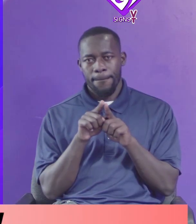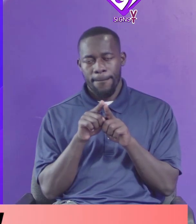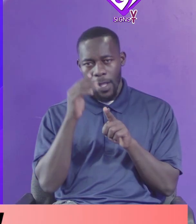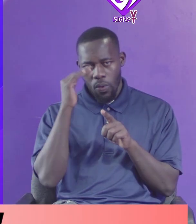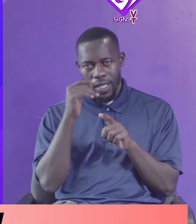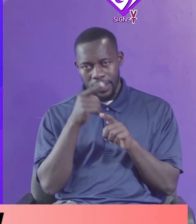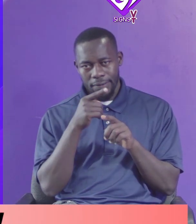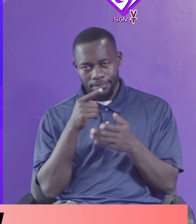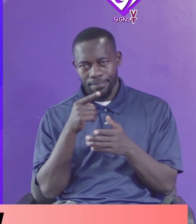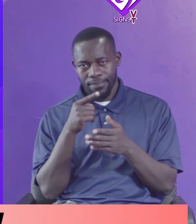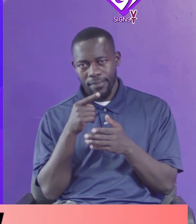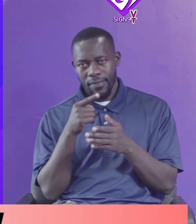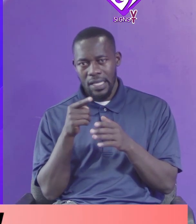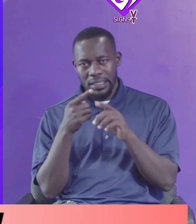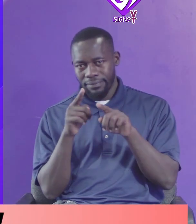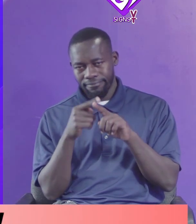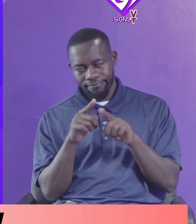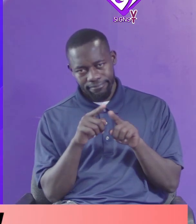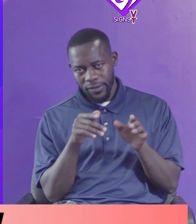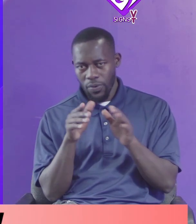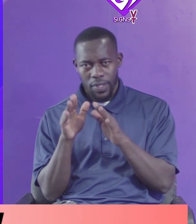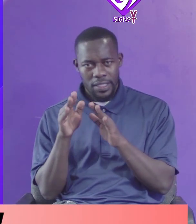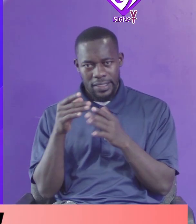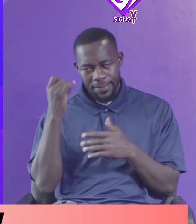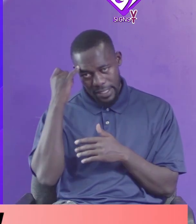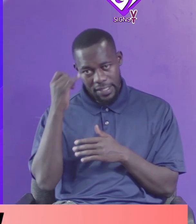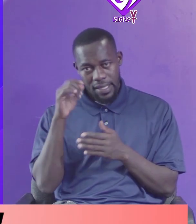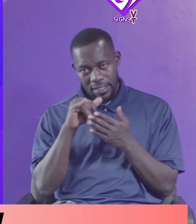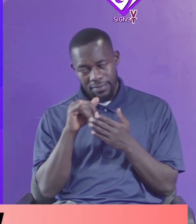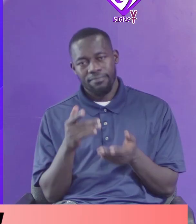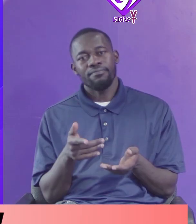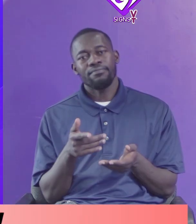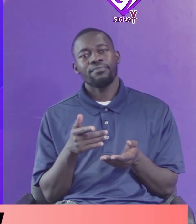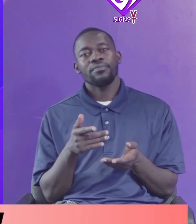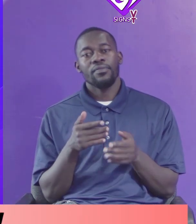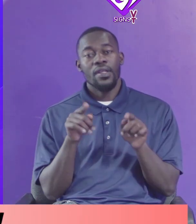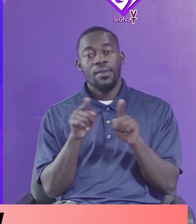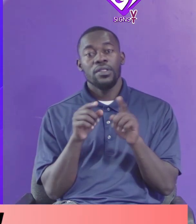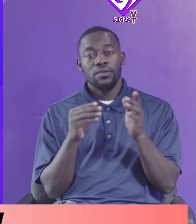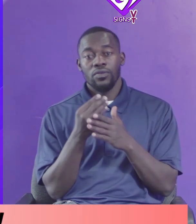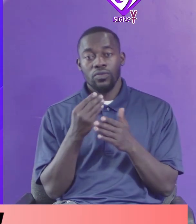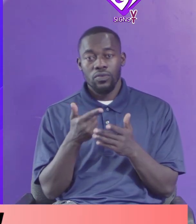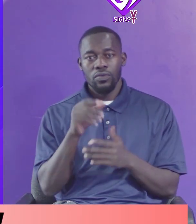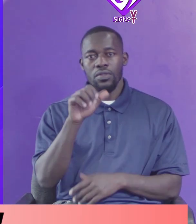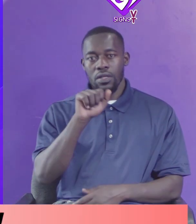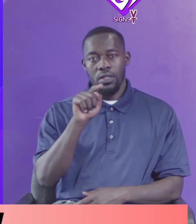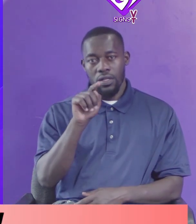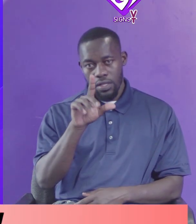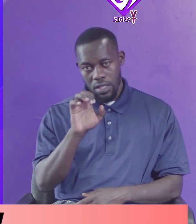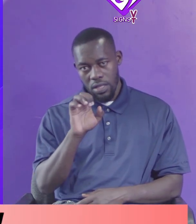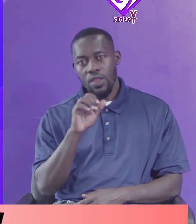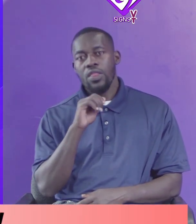in all sorts of manner. Yes, You can yes. imagine, right? Yeah. And they're facing a side that is Newcastle. Of course, they're a bit shaky. Coming up